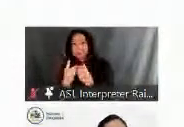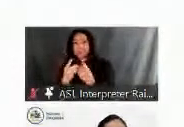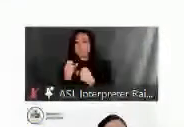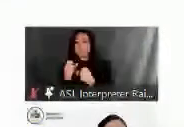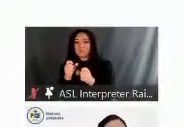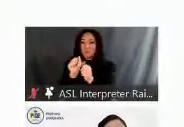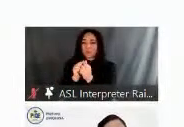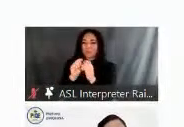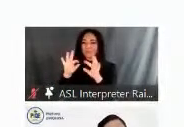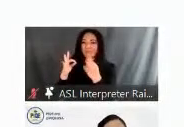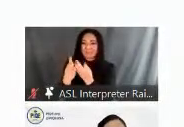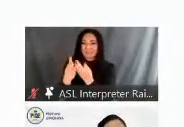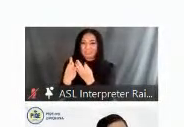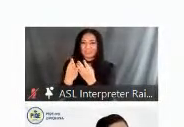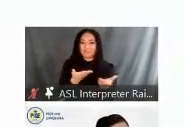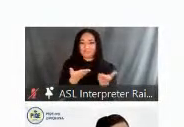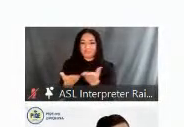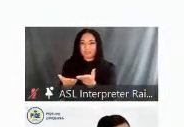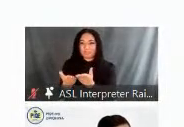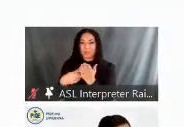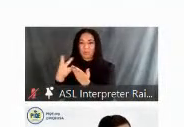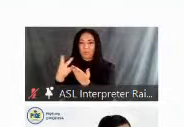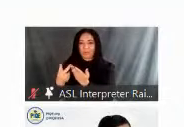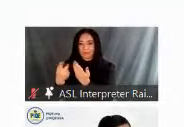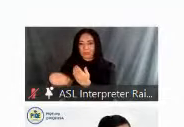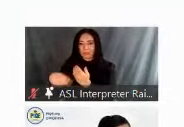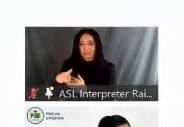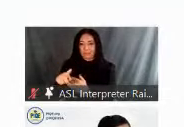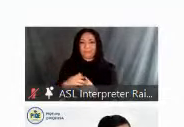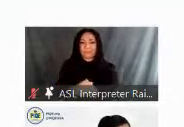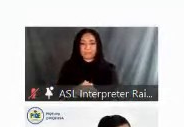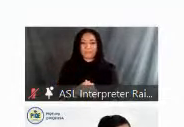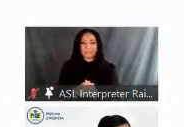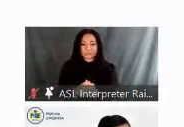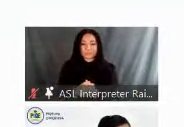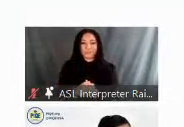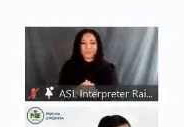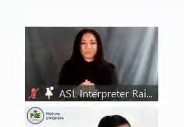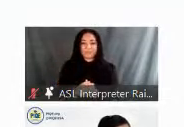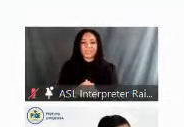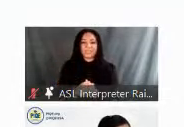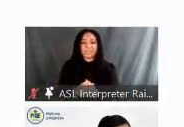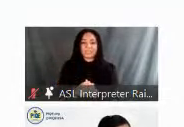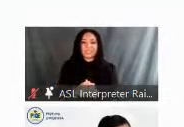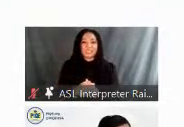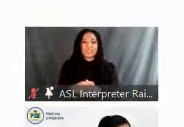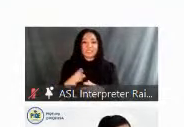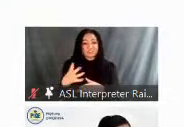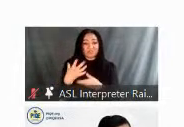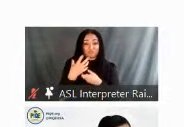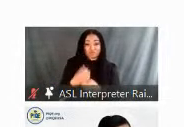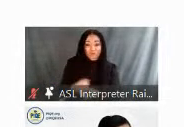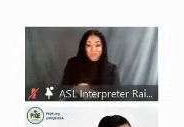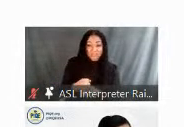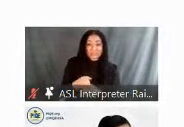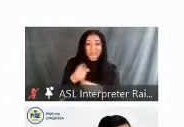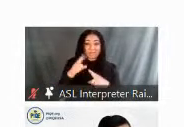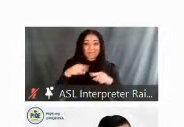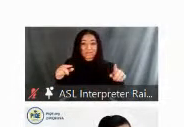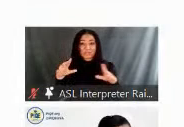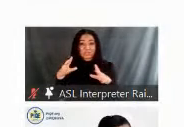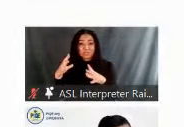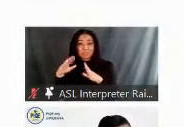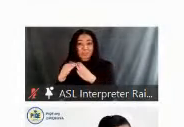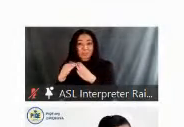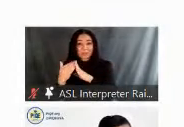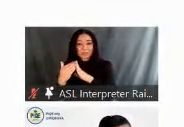our programming to them. This has earned us the trust of the various communities to listen and engage in an